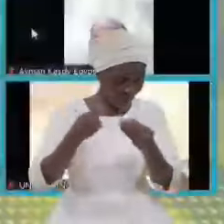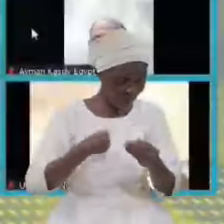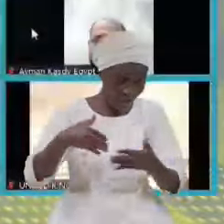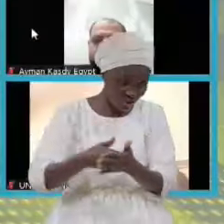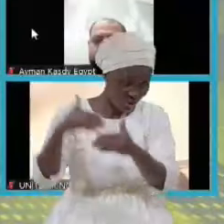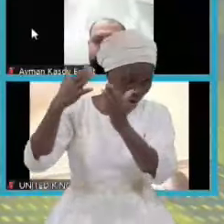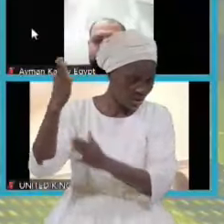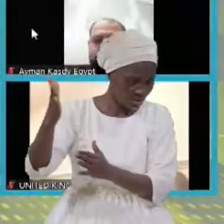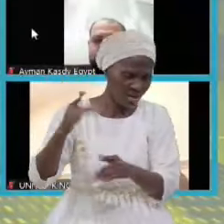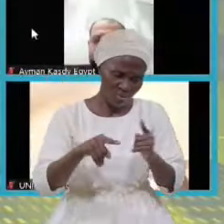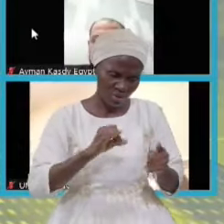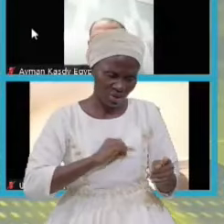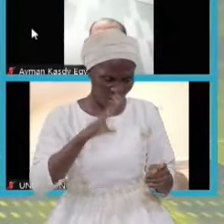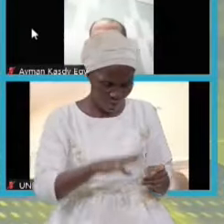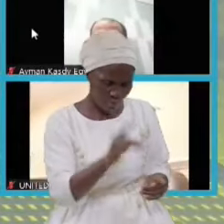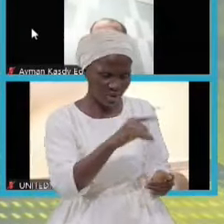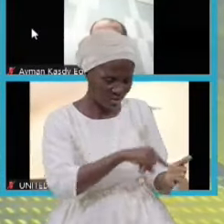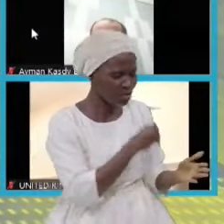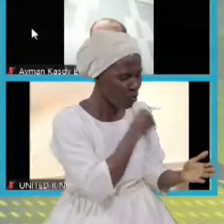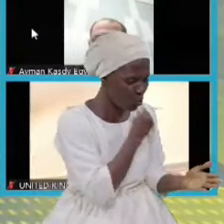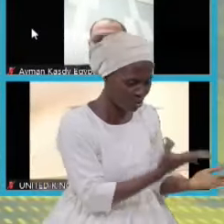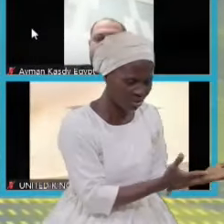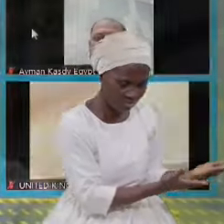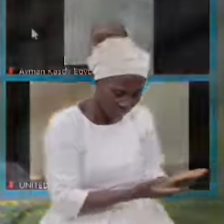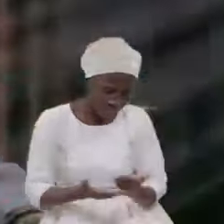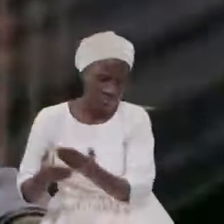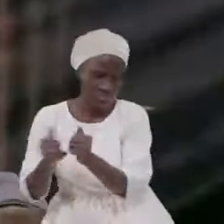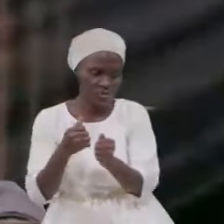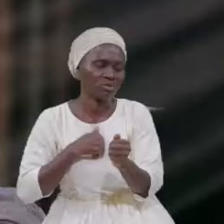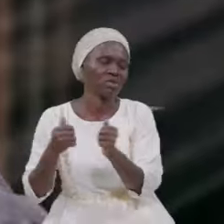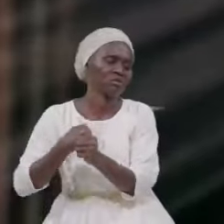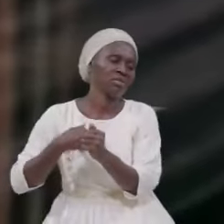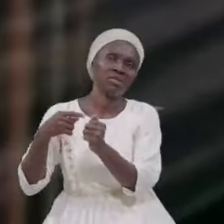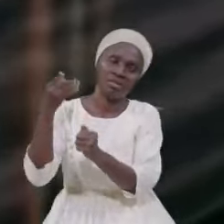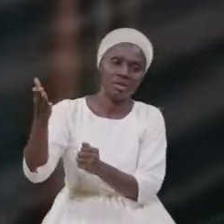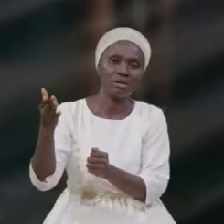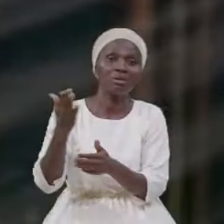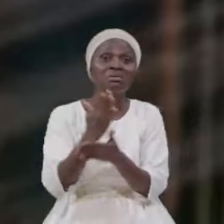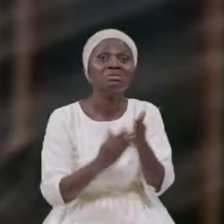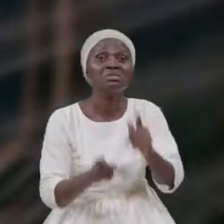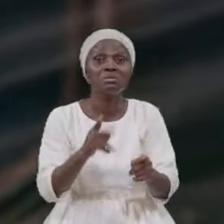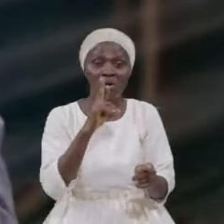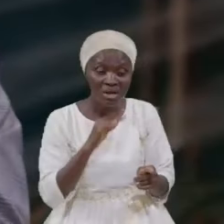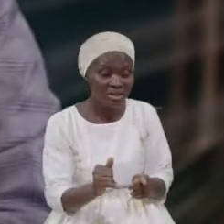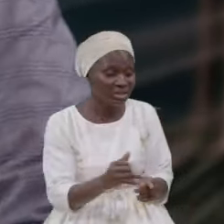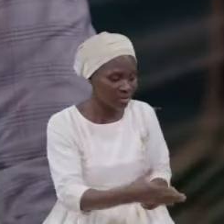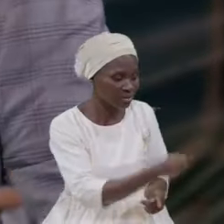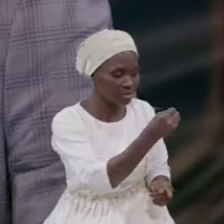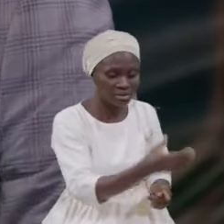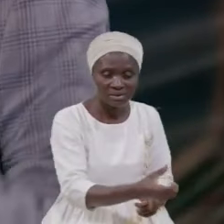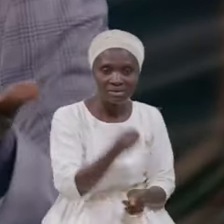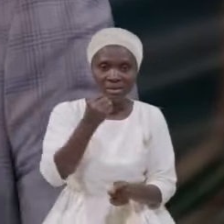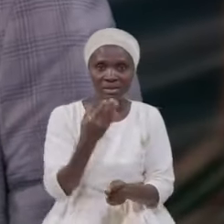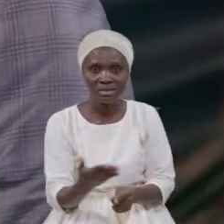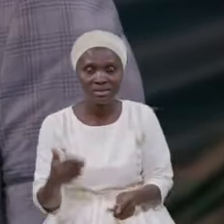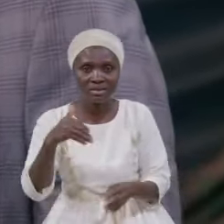people, they're still taking all the things of the world, all the dregs of the world, all the evil in the world. And